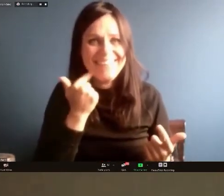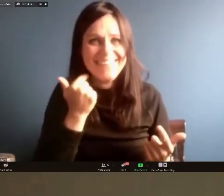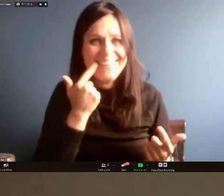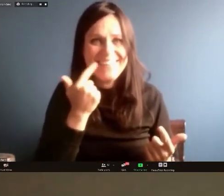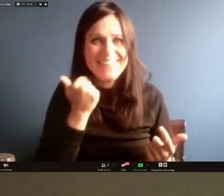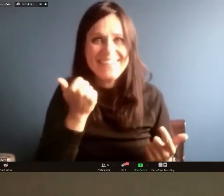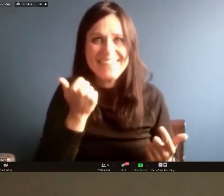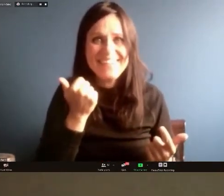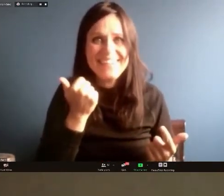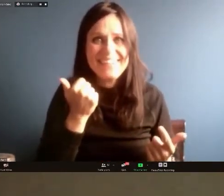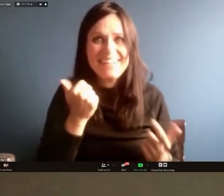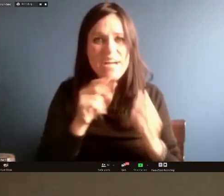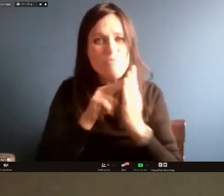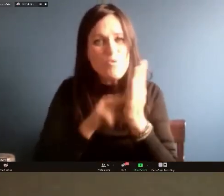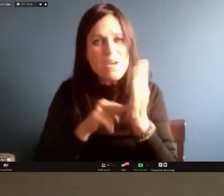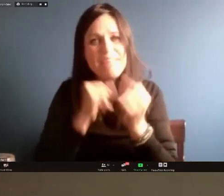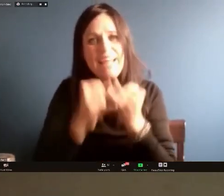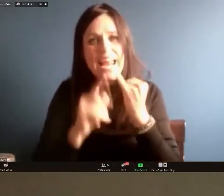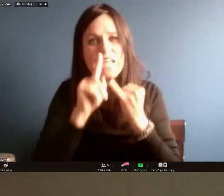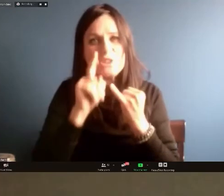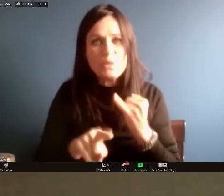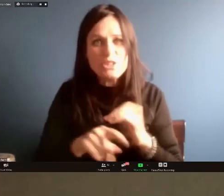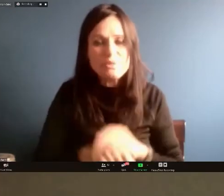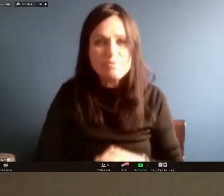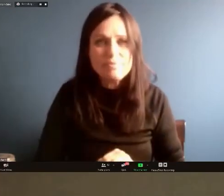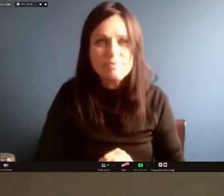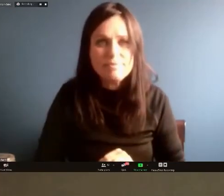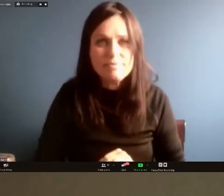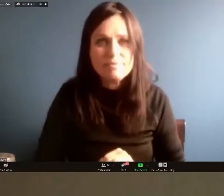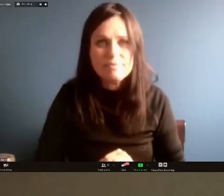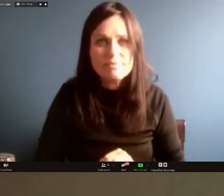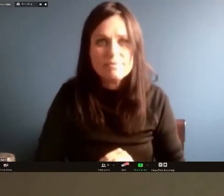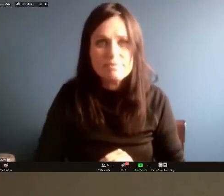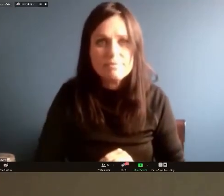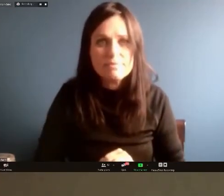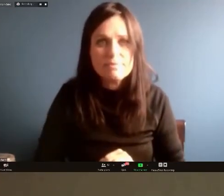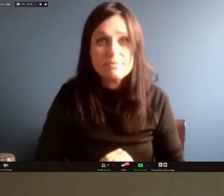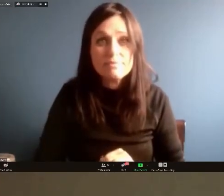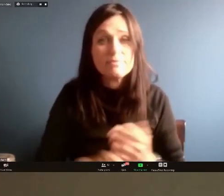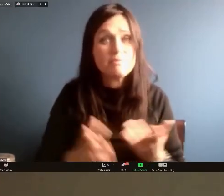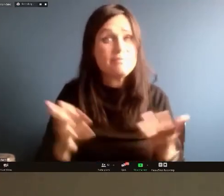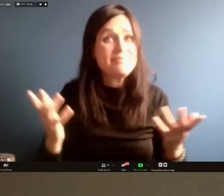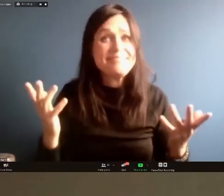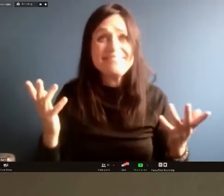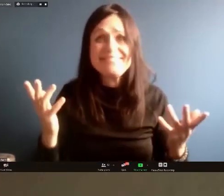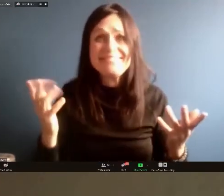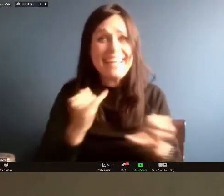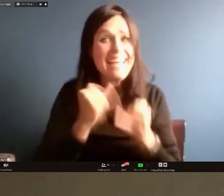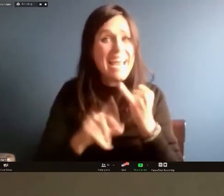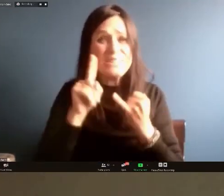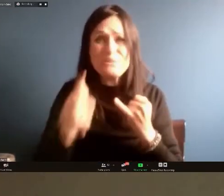I'm just reading the last question and chuckling. Thank you. I know this was,